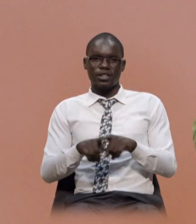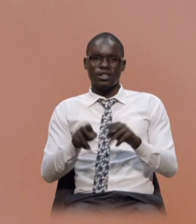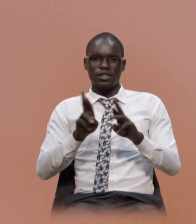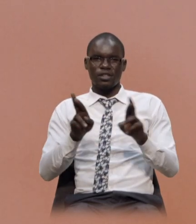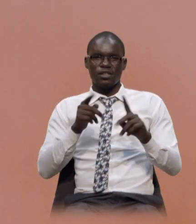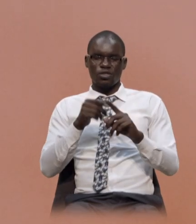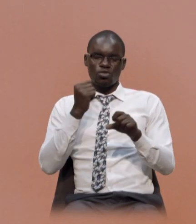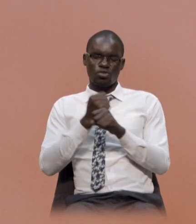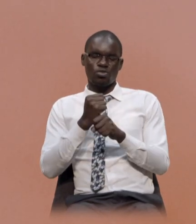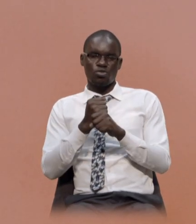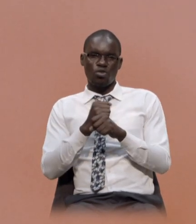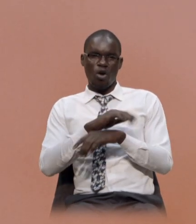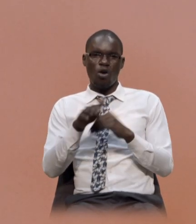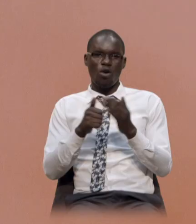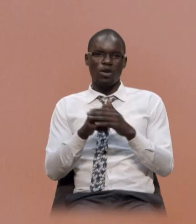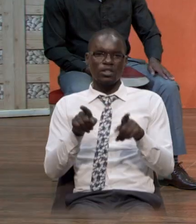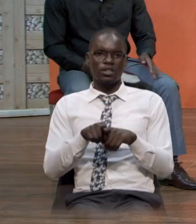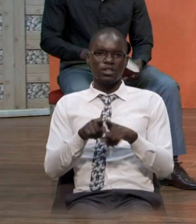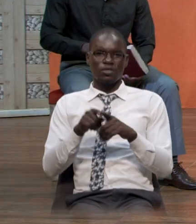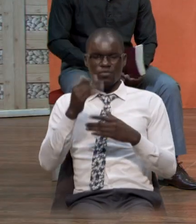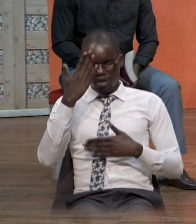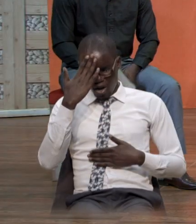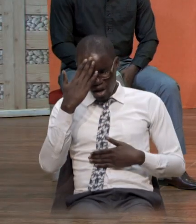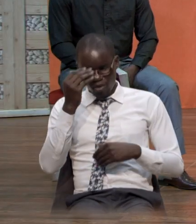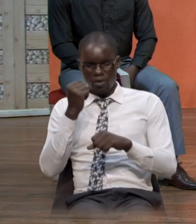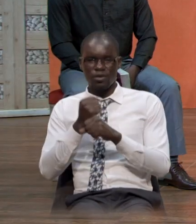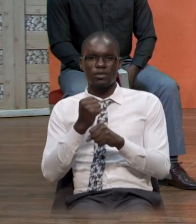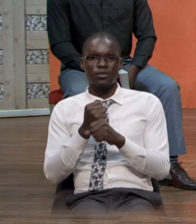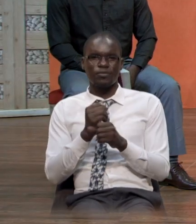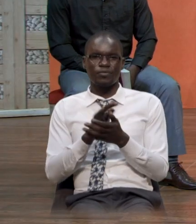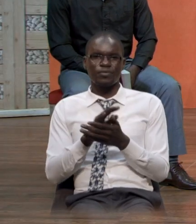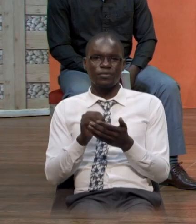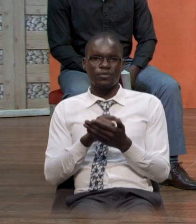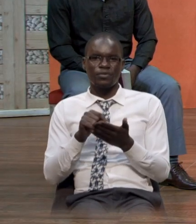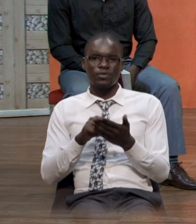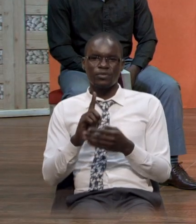any upright and honorable work. Nice.